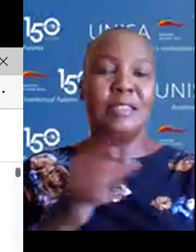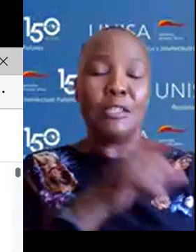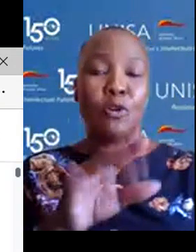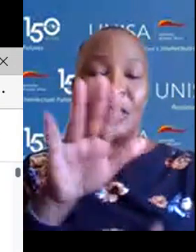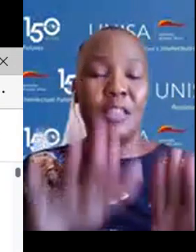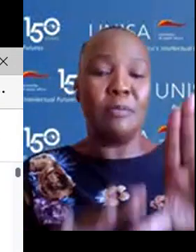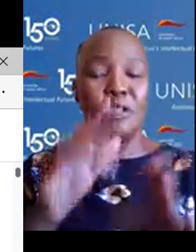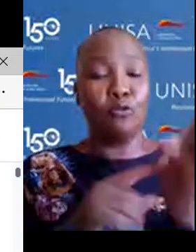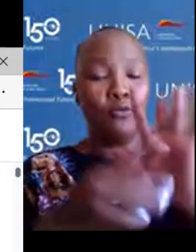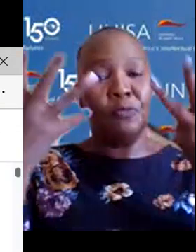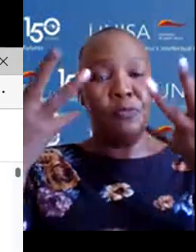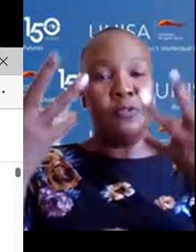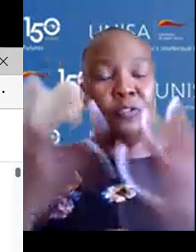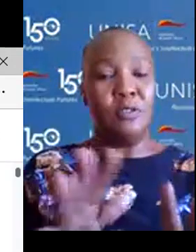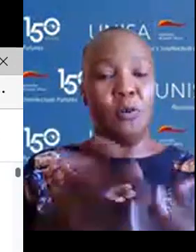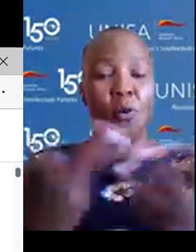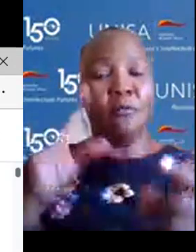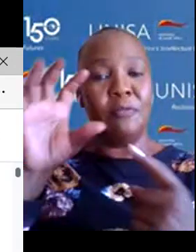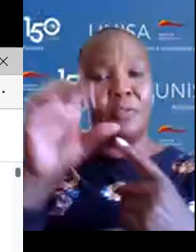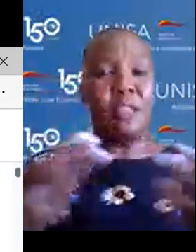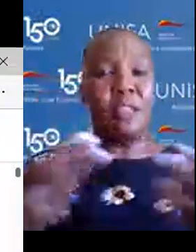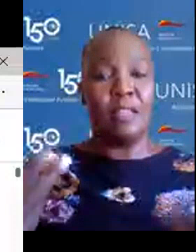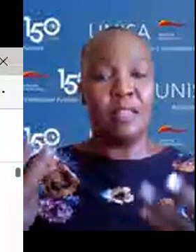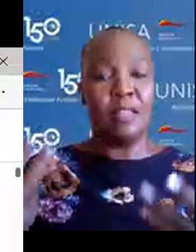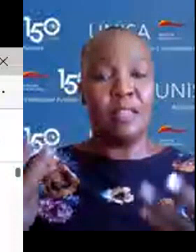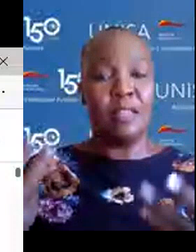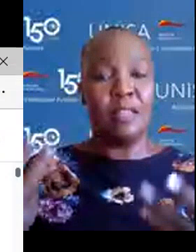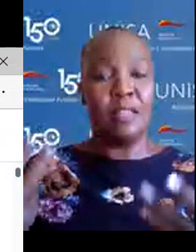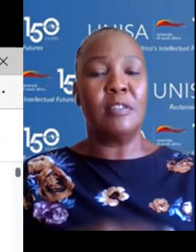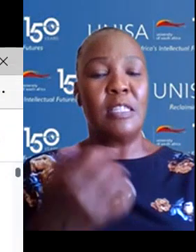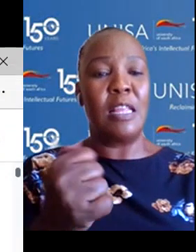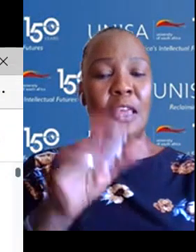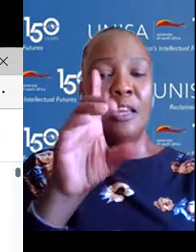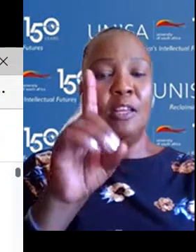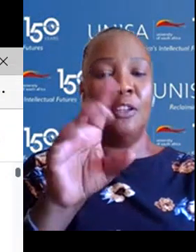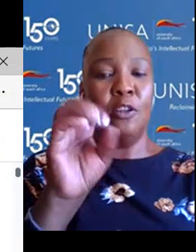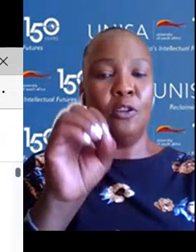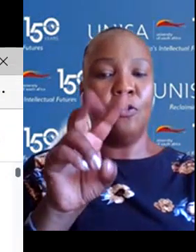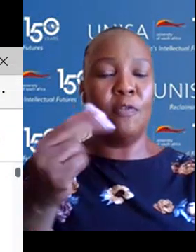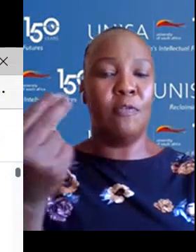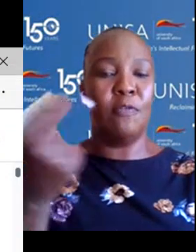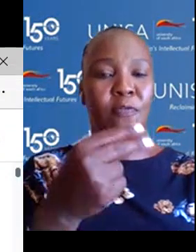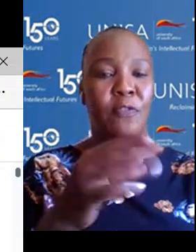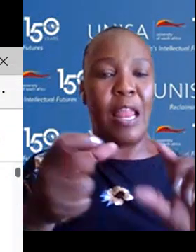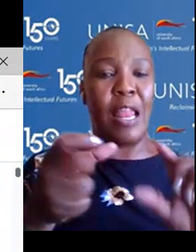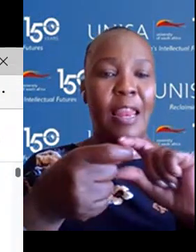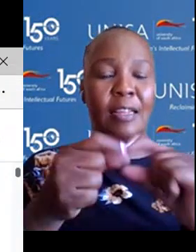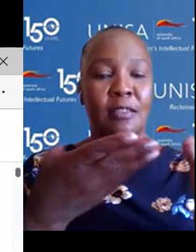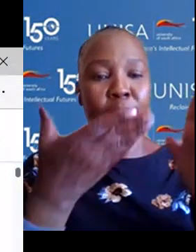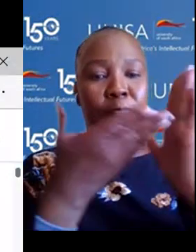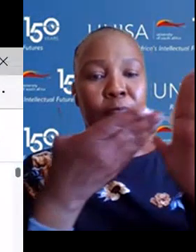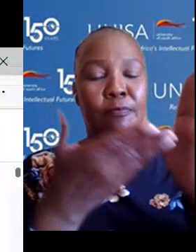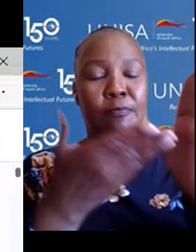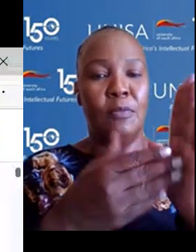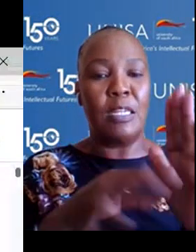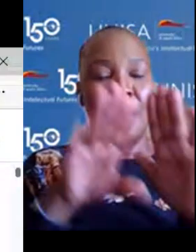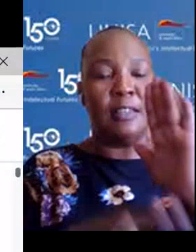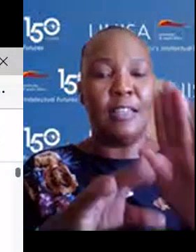just showing you, where are we finding them? On the Adobe site, and there is the link over there. So that would be under step